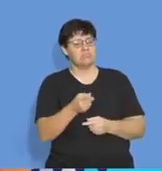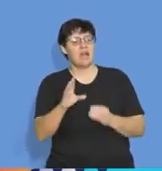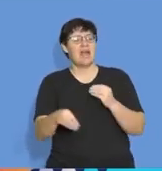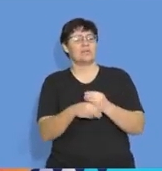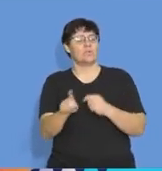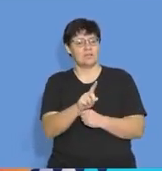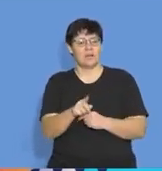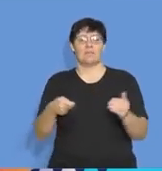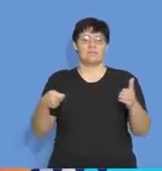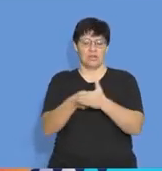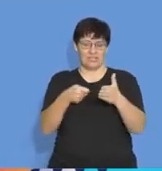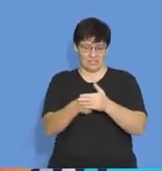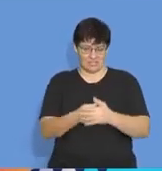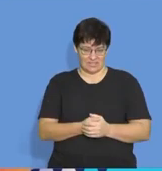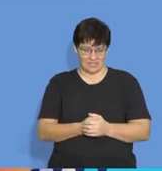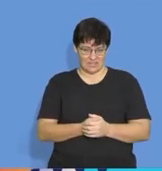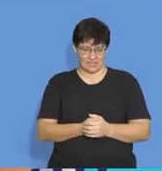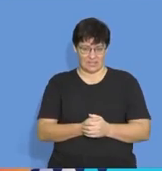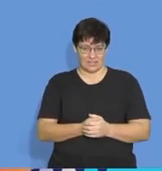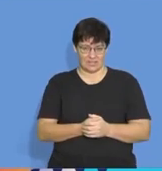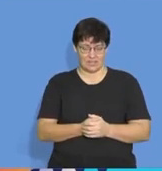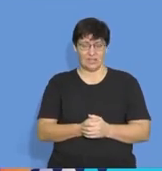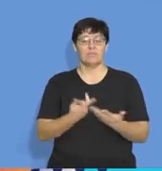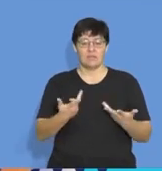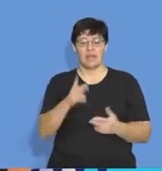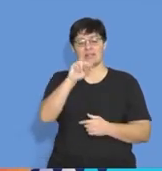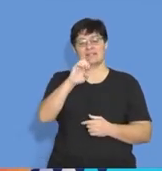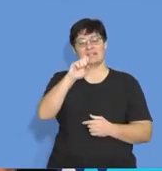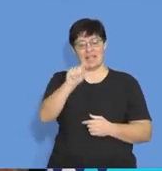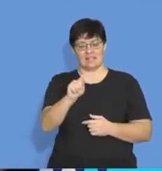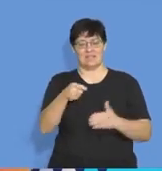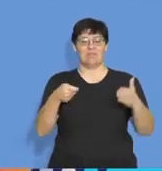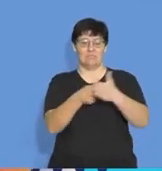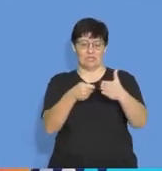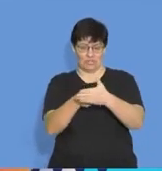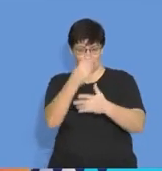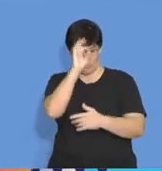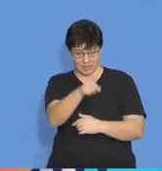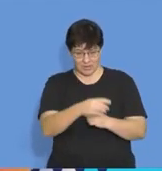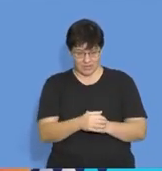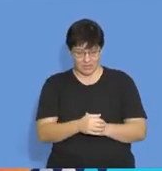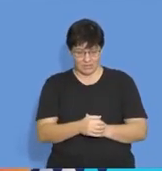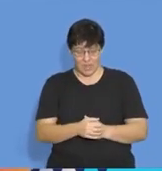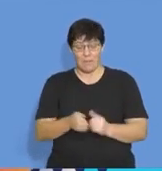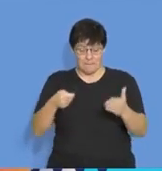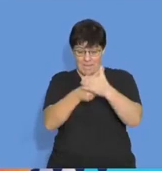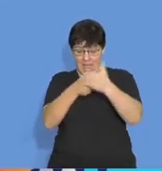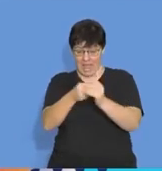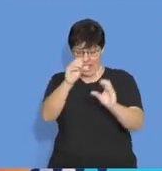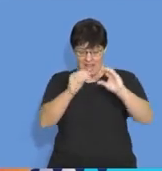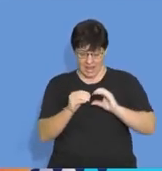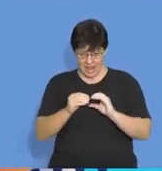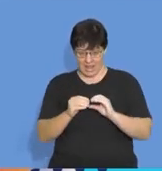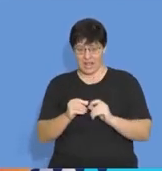your purchases. Remember, it is your net purchases. In other words, take your purchases figure, less